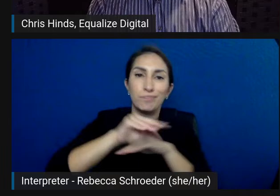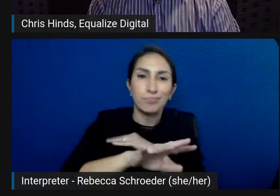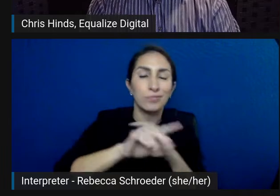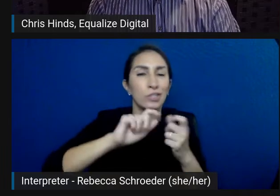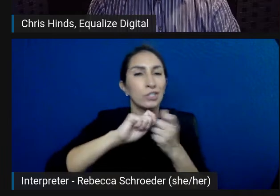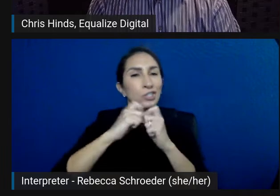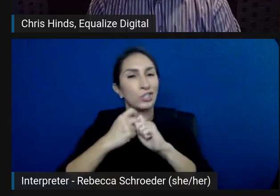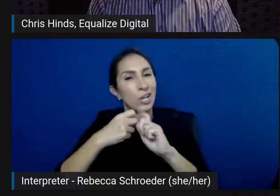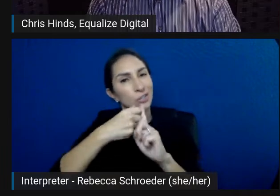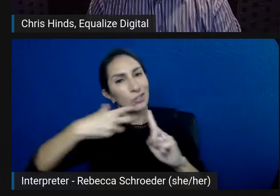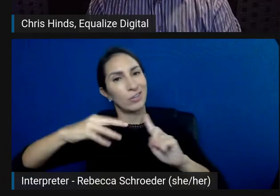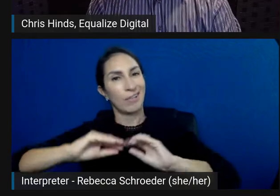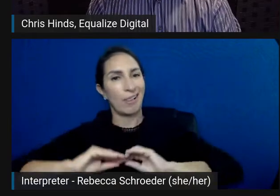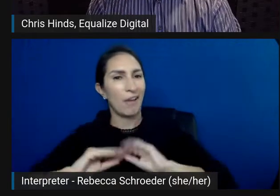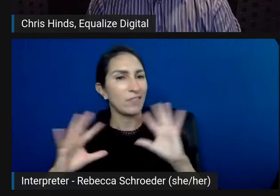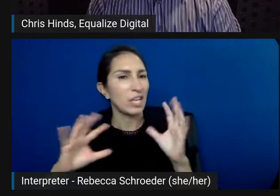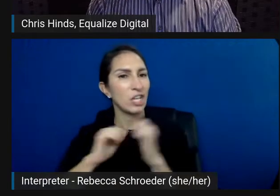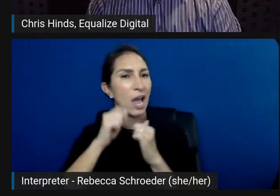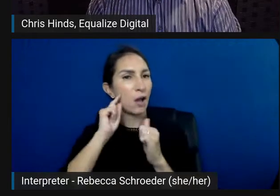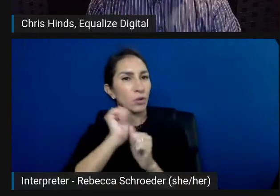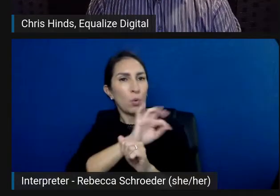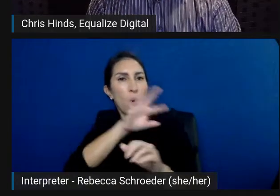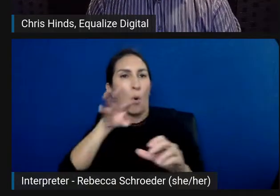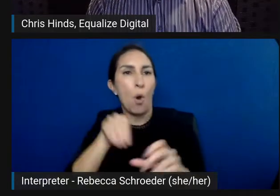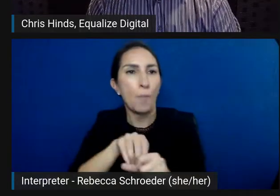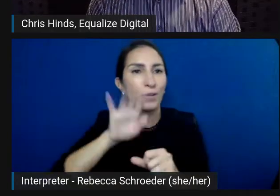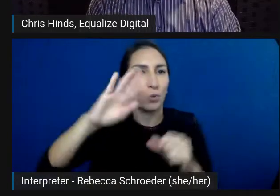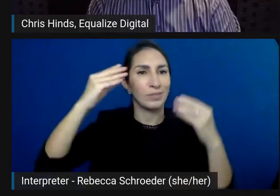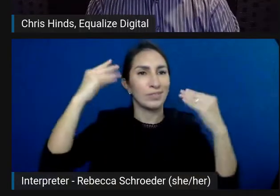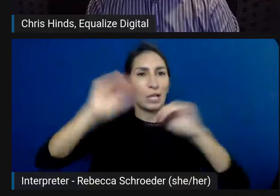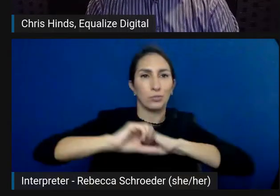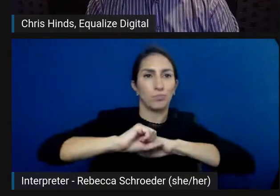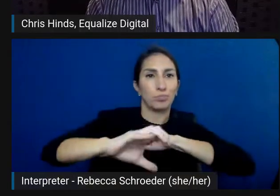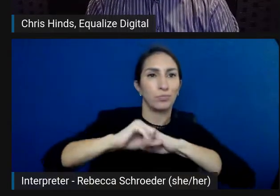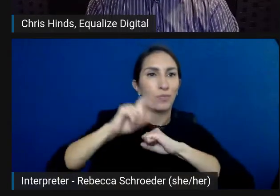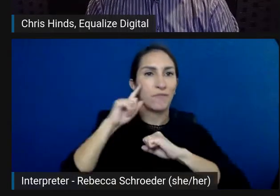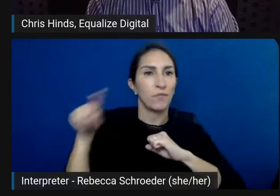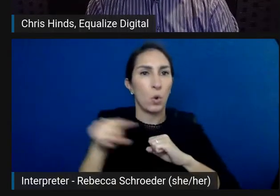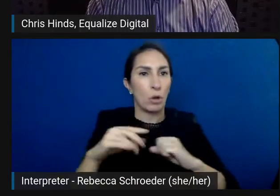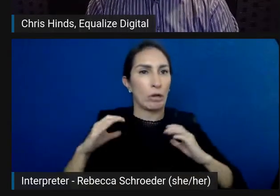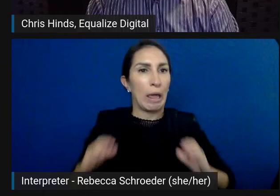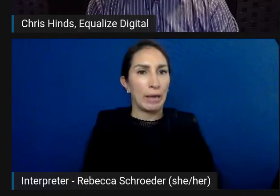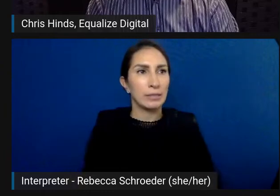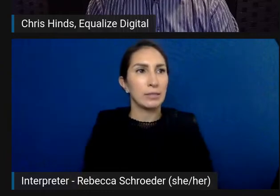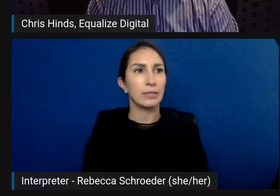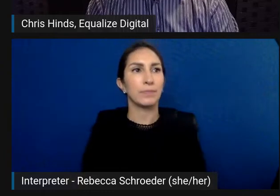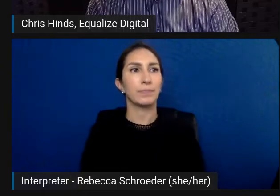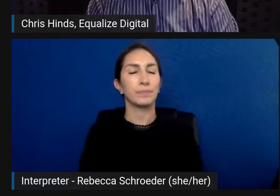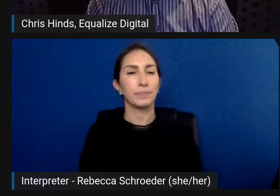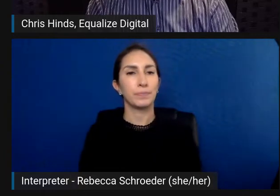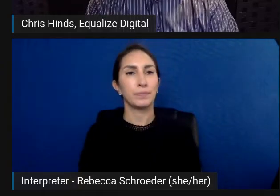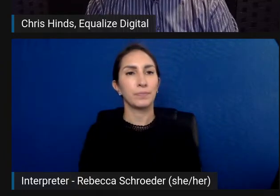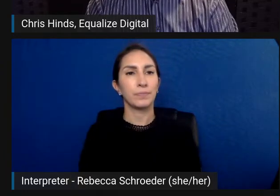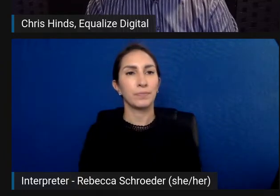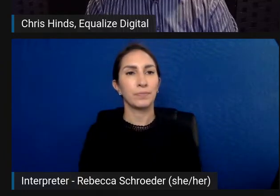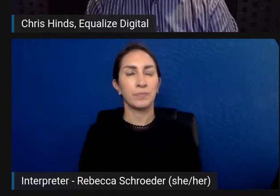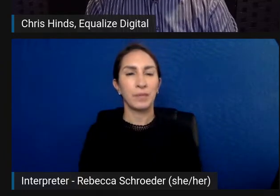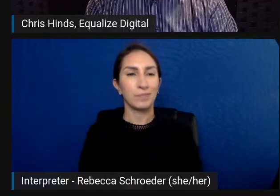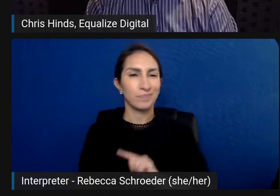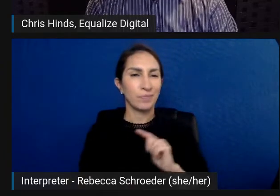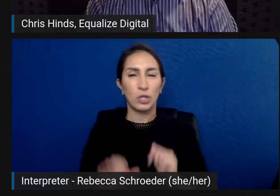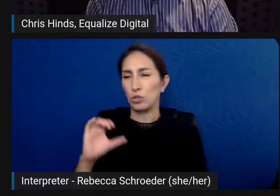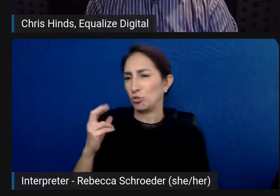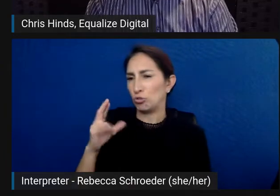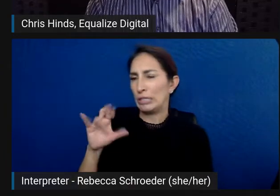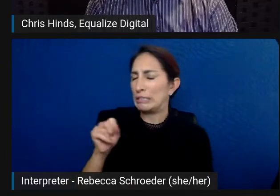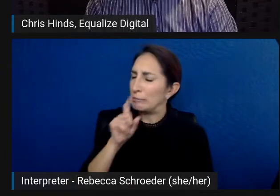into your sales pitches to clients? To echo what you all have said, I do my best to put a positive spin on it, because we do